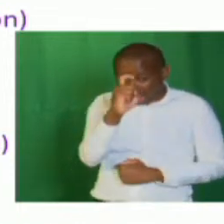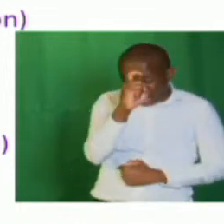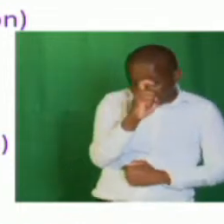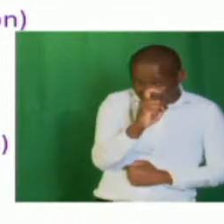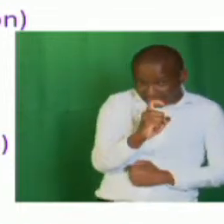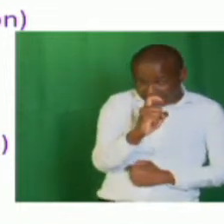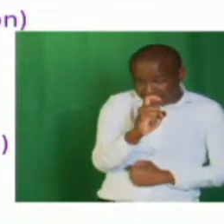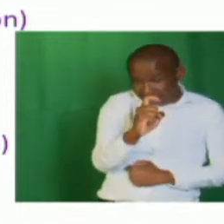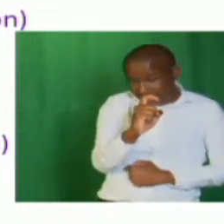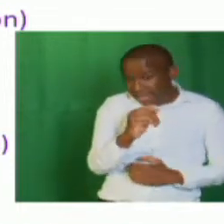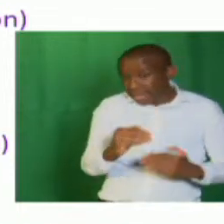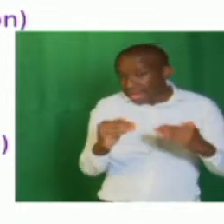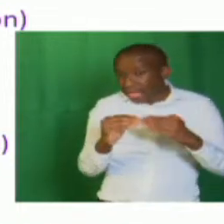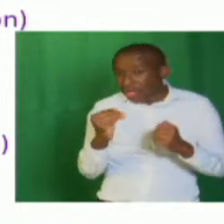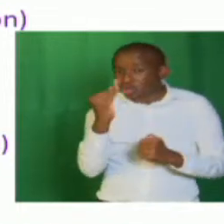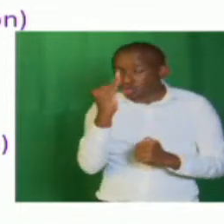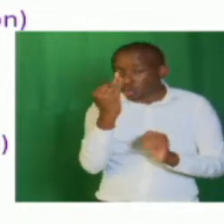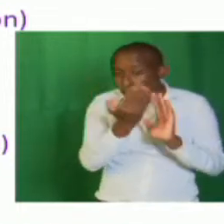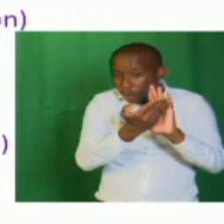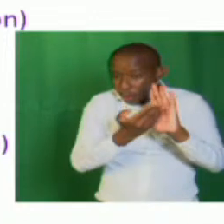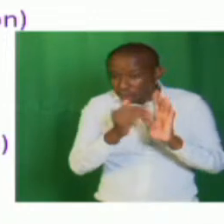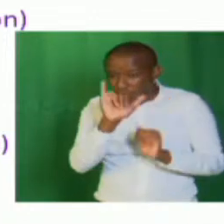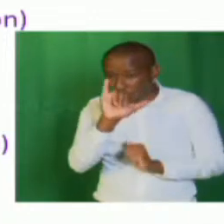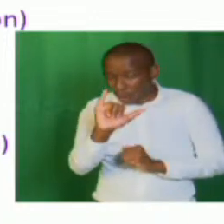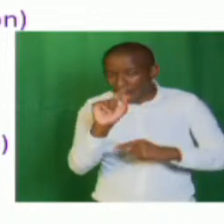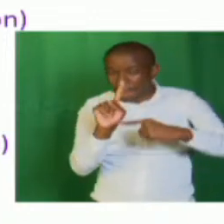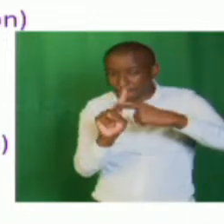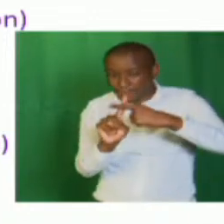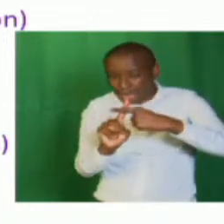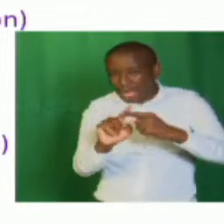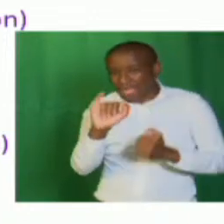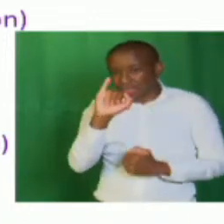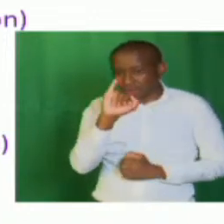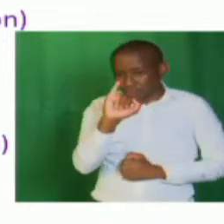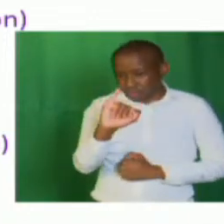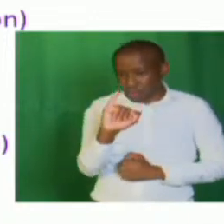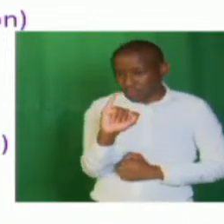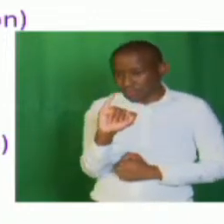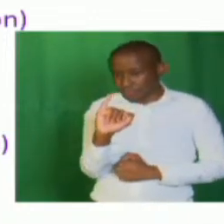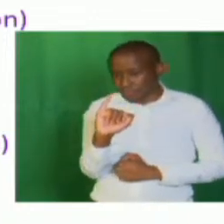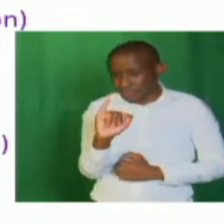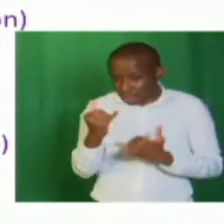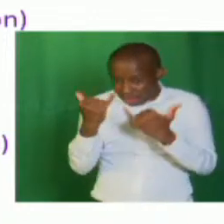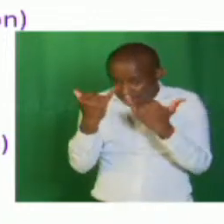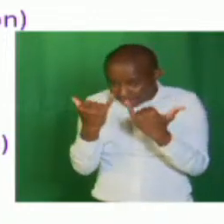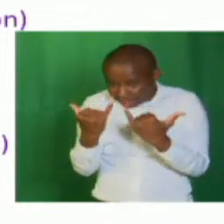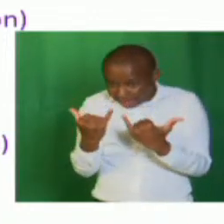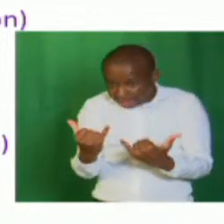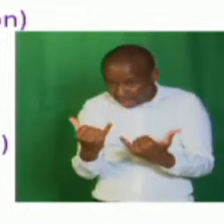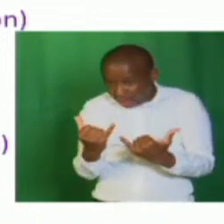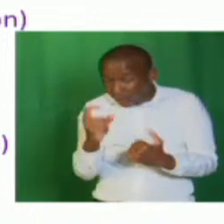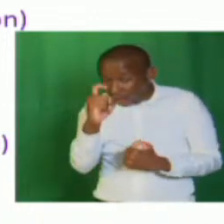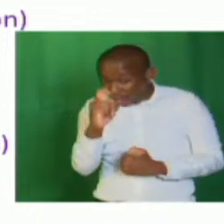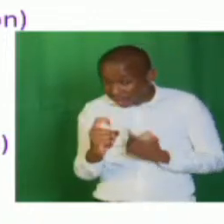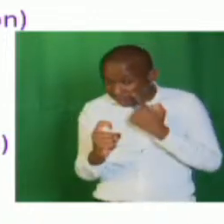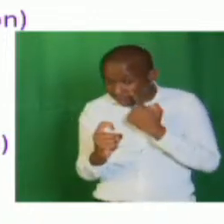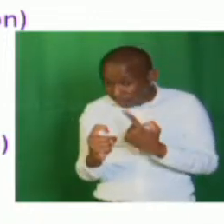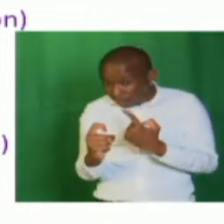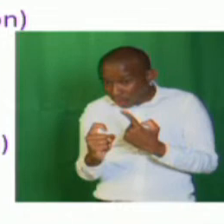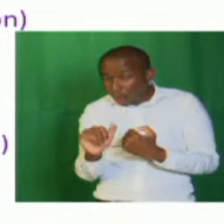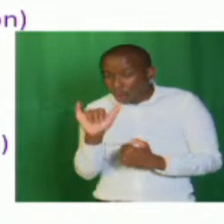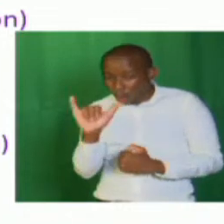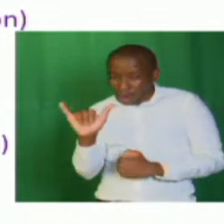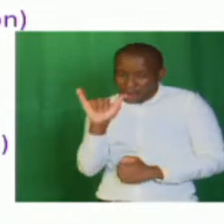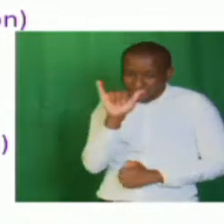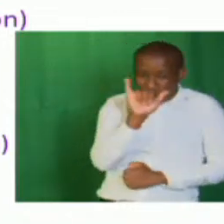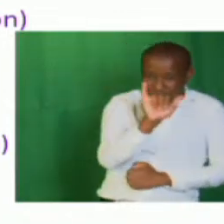equals to 2 over y plus 1. X is equals to 2. So now the x has moved to where there was y.